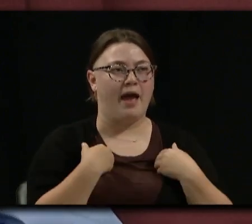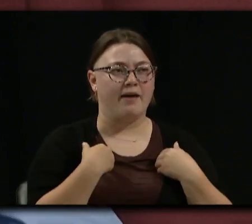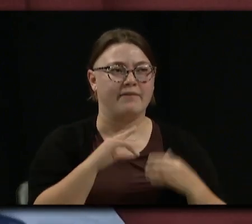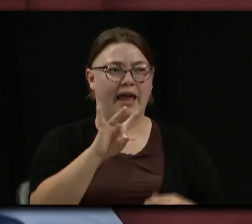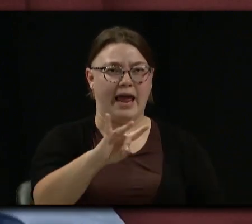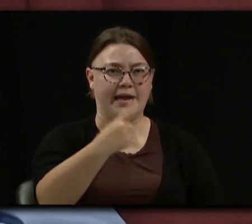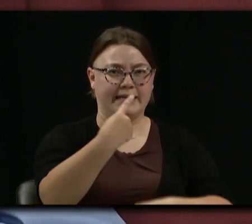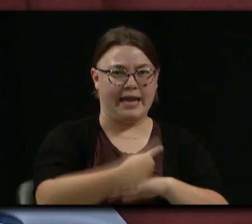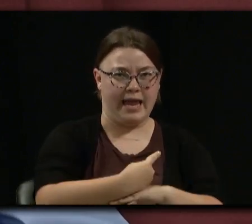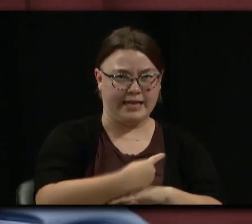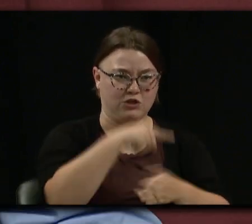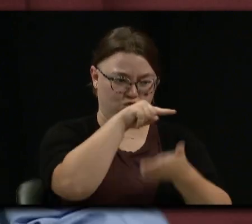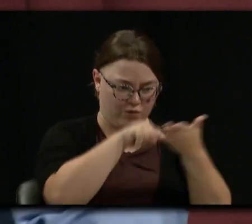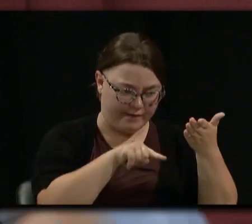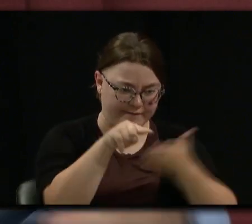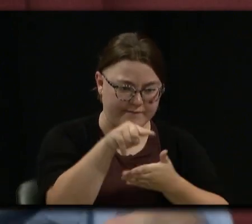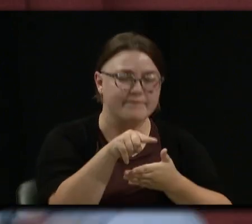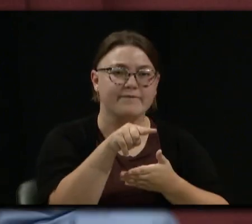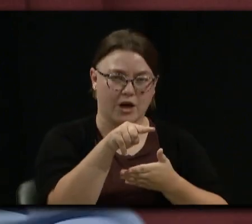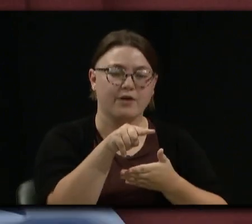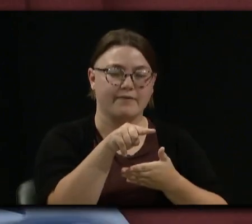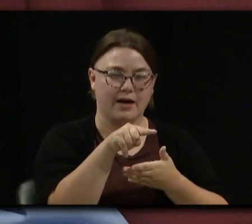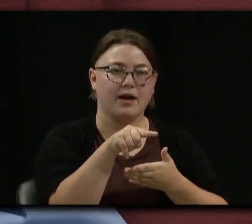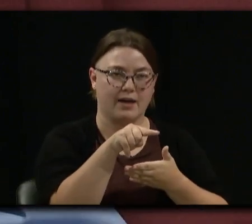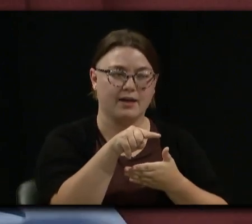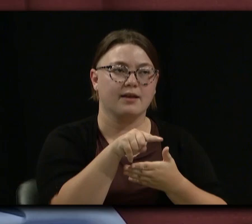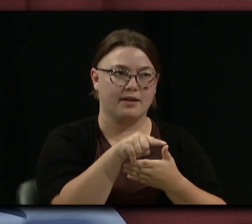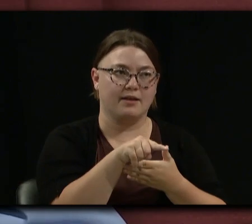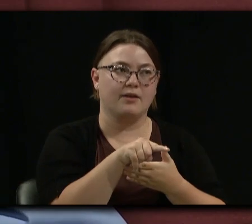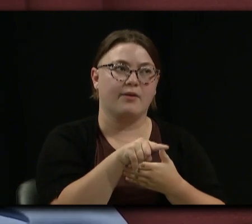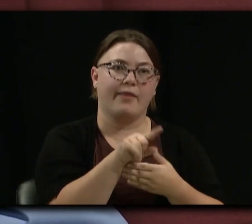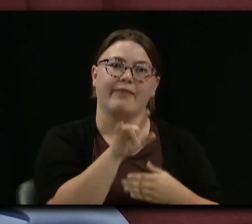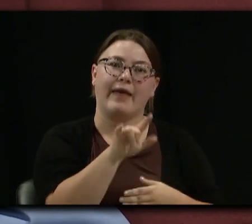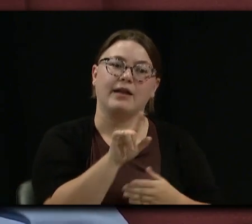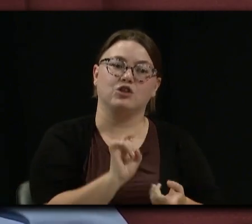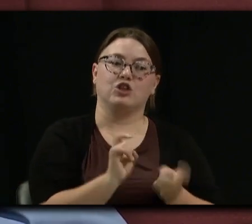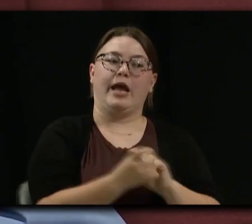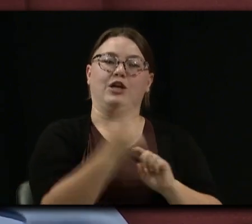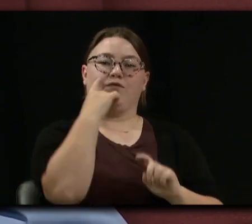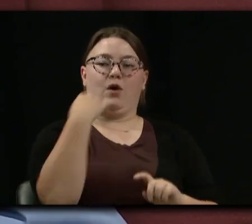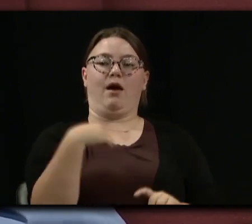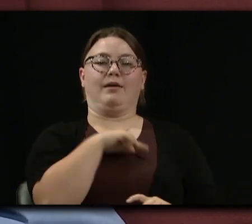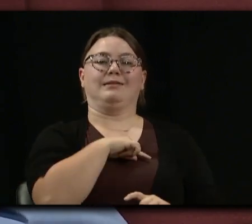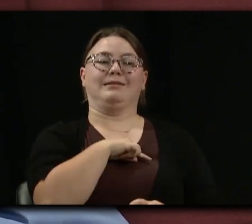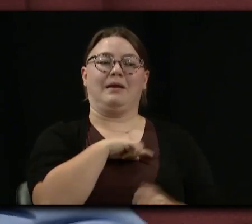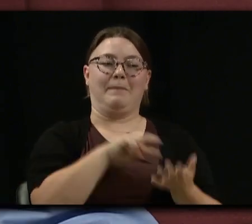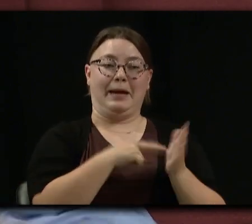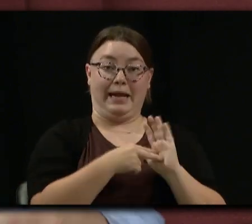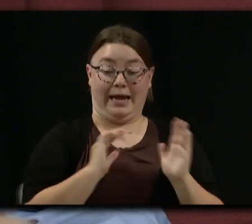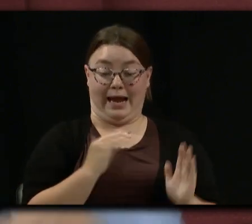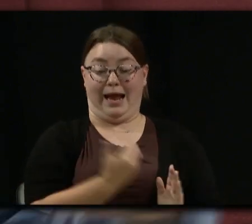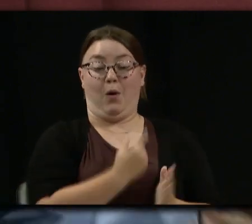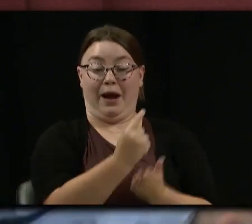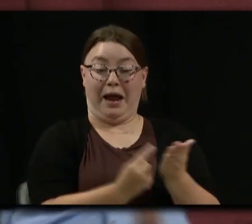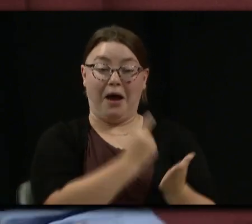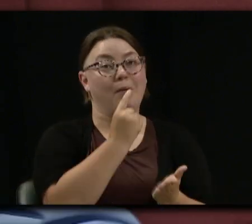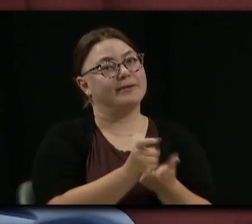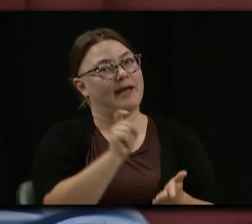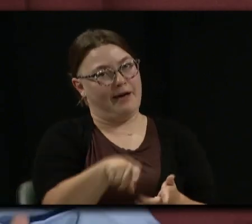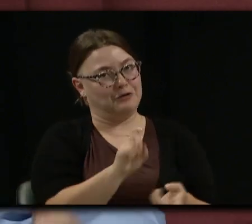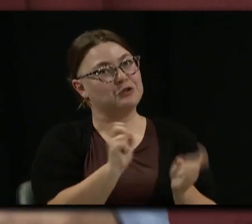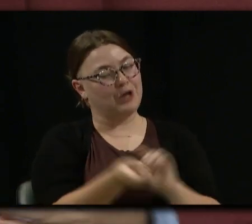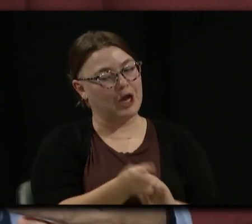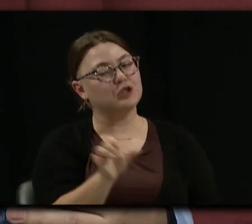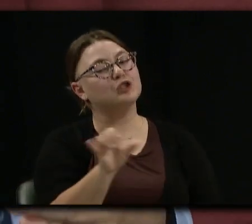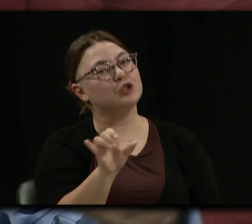we're continuing to work on that. That has been something that has been a slight change, so we've had to change some of our hours. Also to